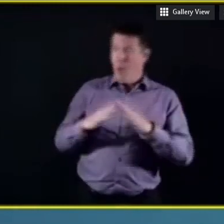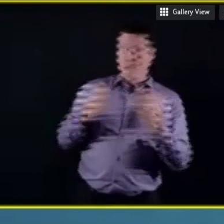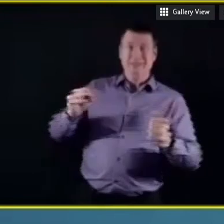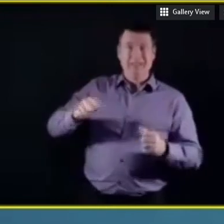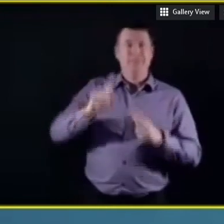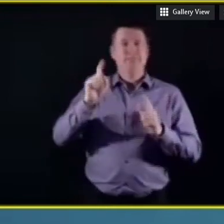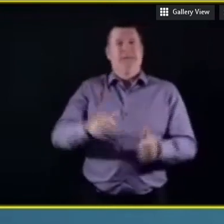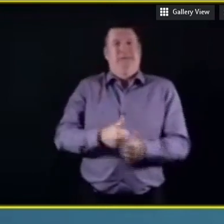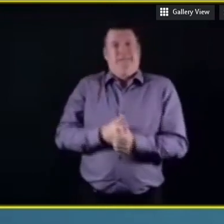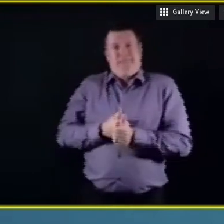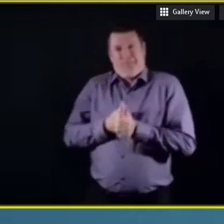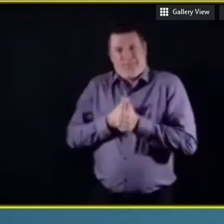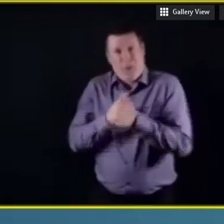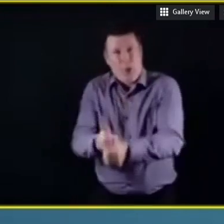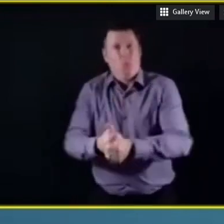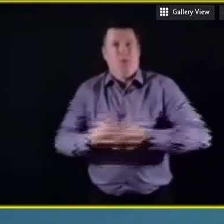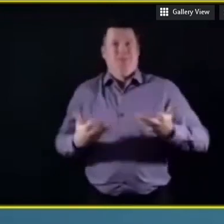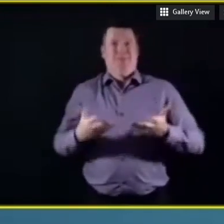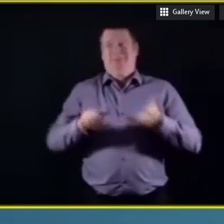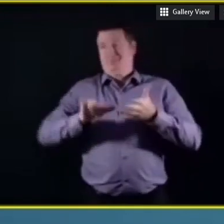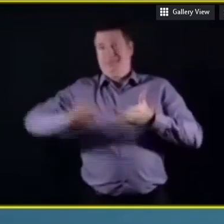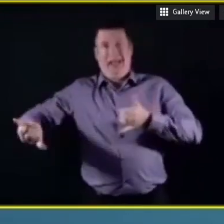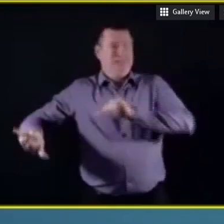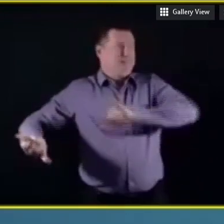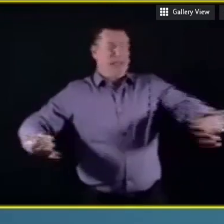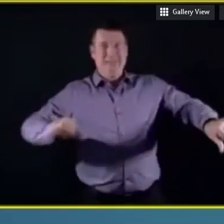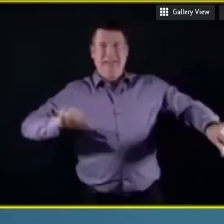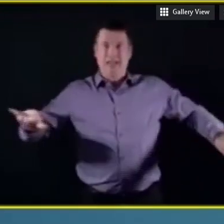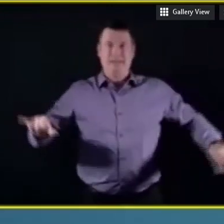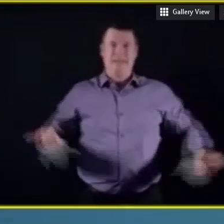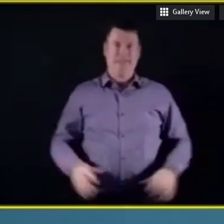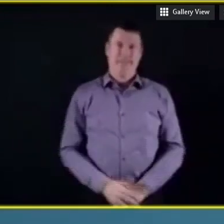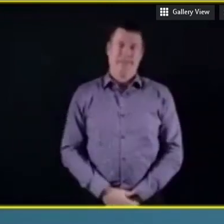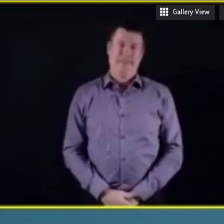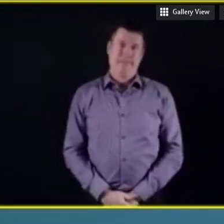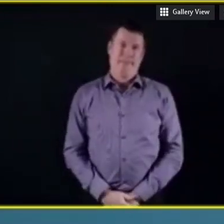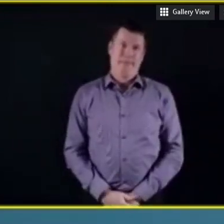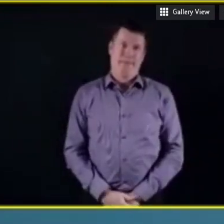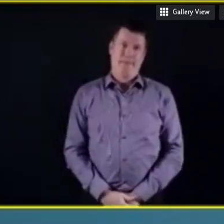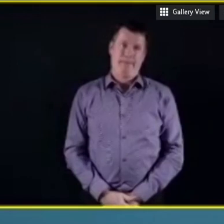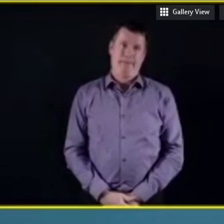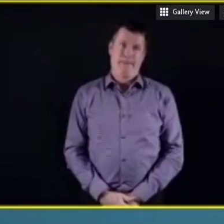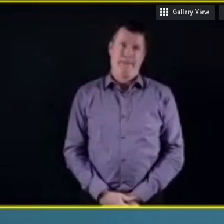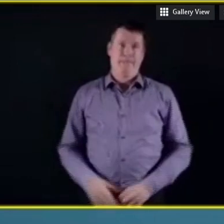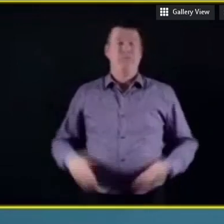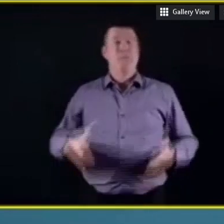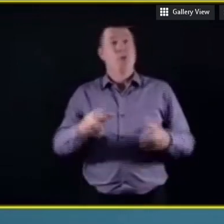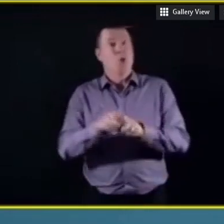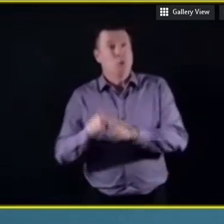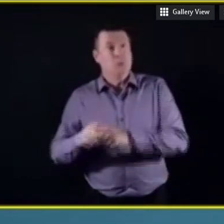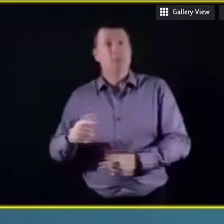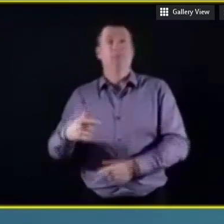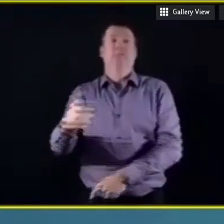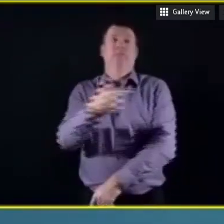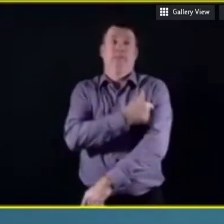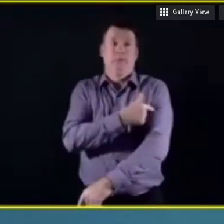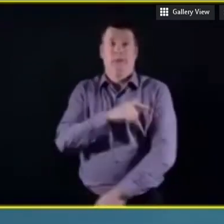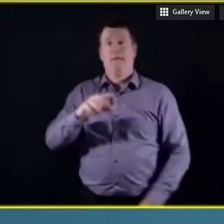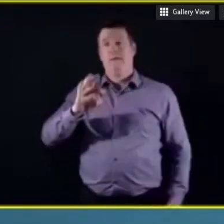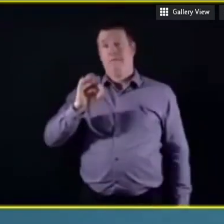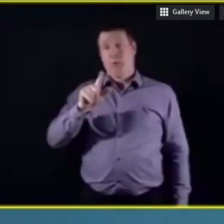fall, if everyone could please get the flu shot, or if you need the pneumonia shot now, please get that. Because when we can prevent those kinds of